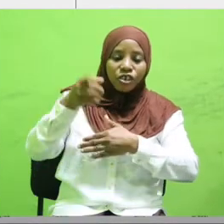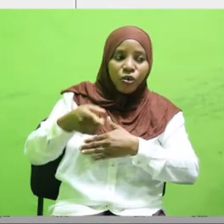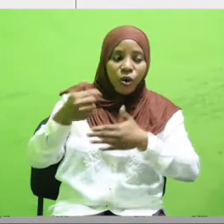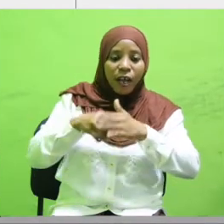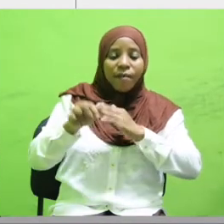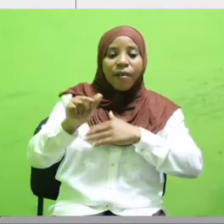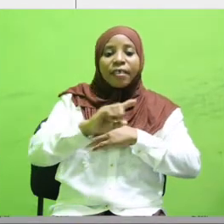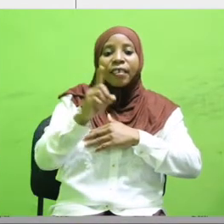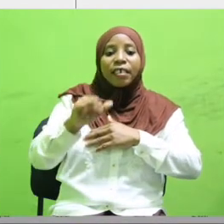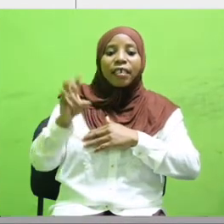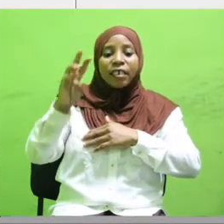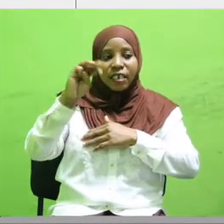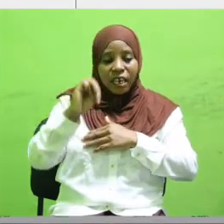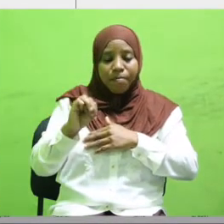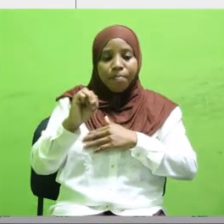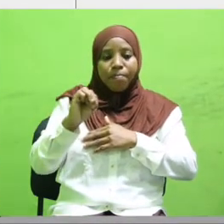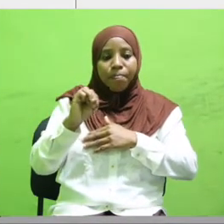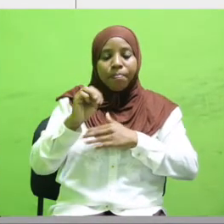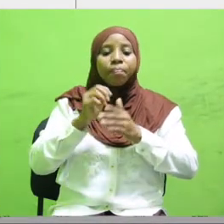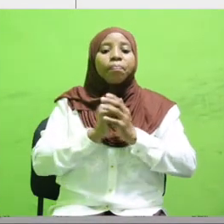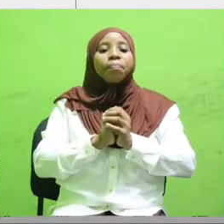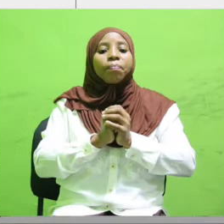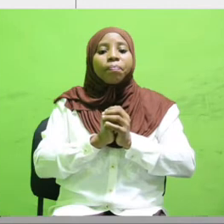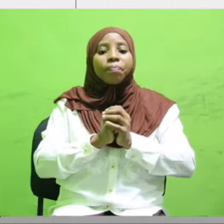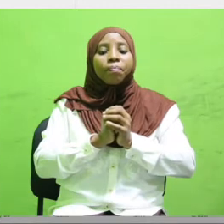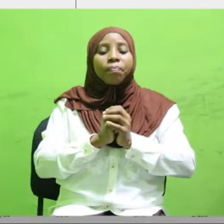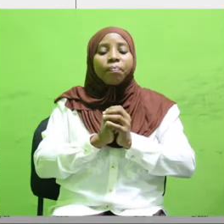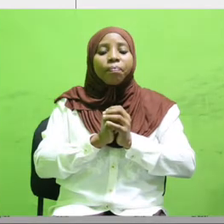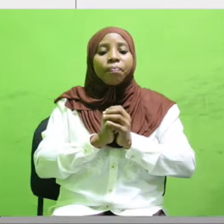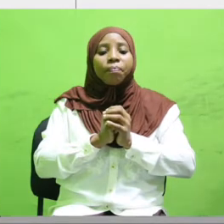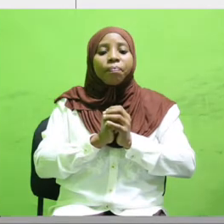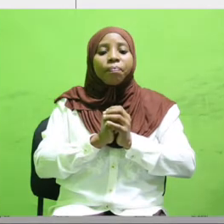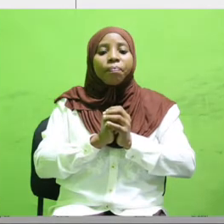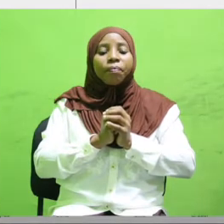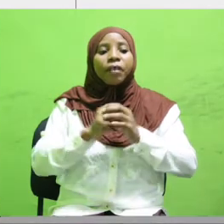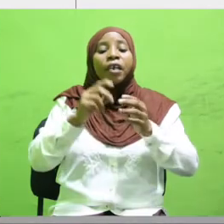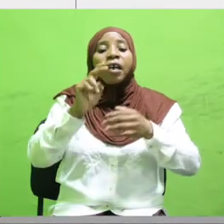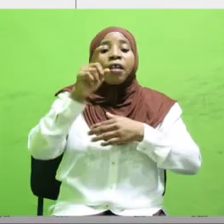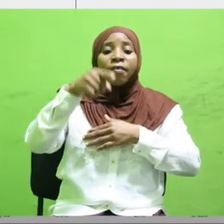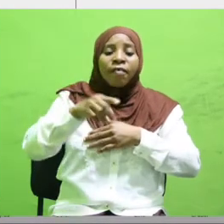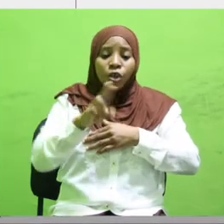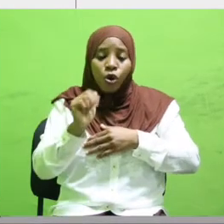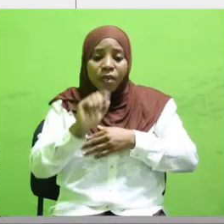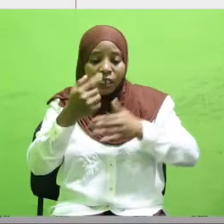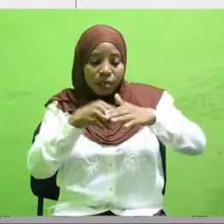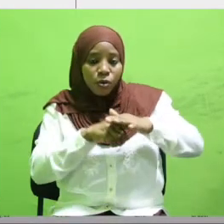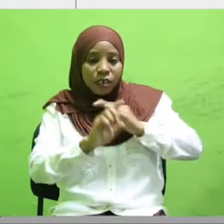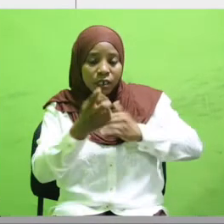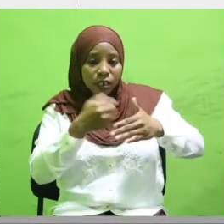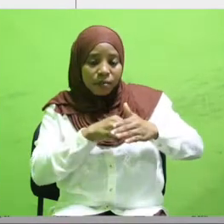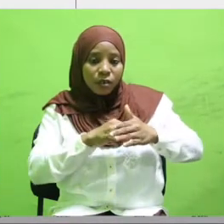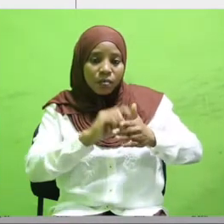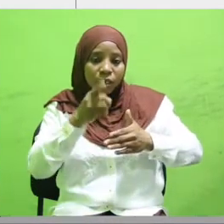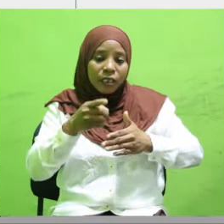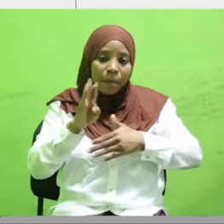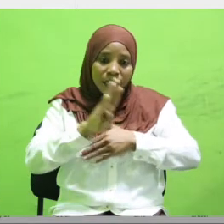structure known as a basidium, which holds spores. So the holding